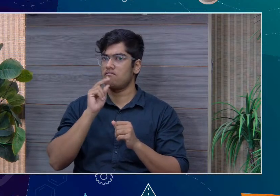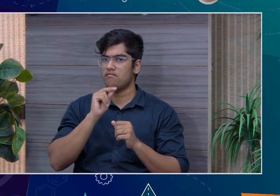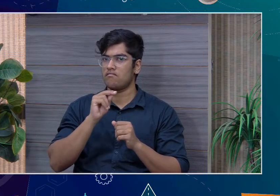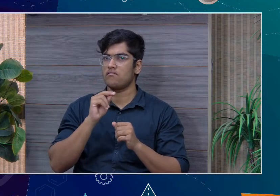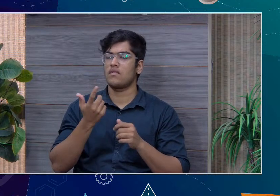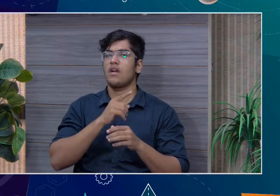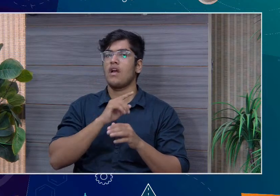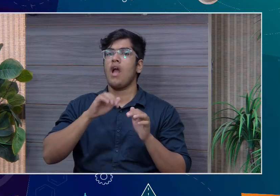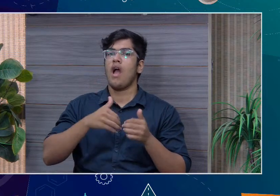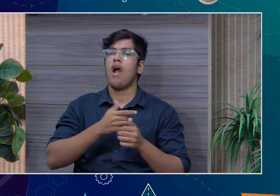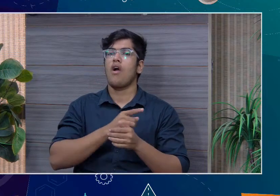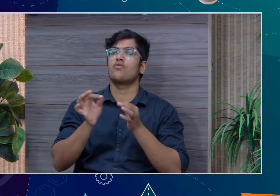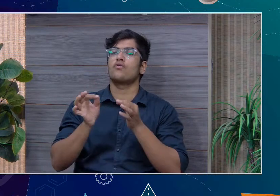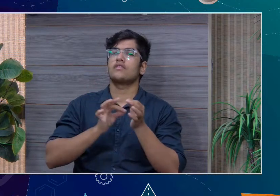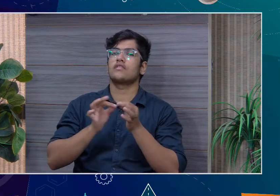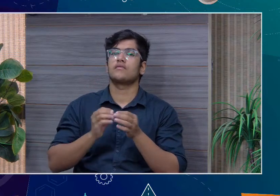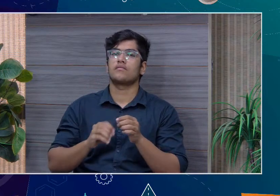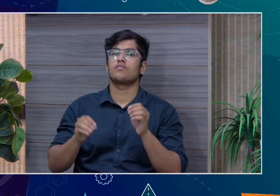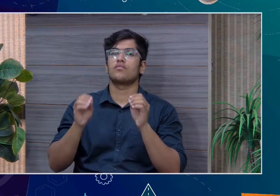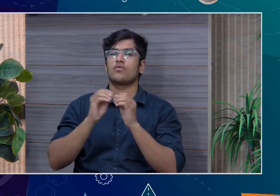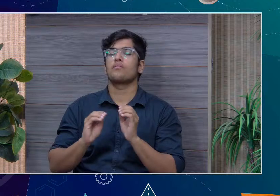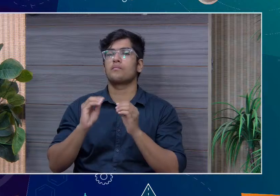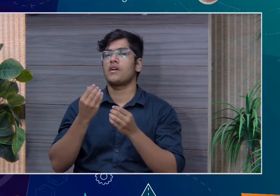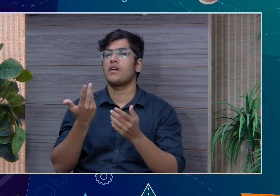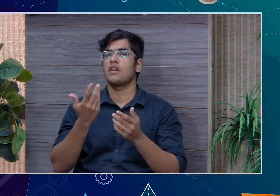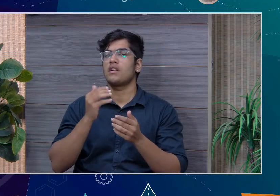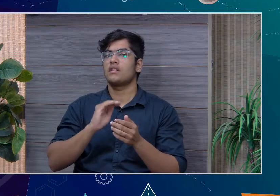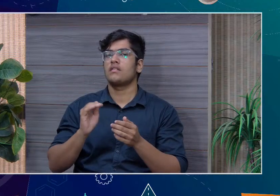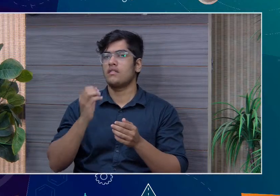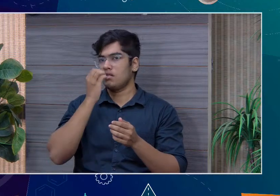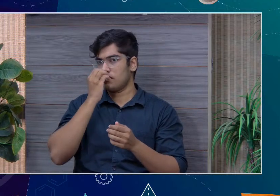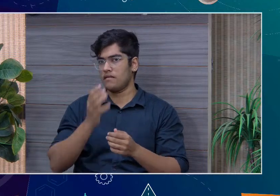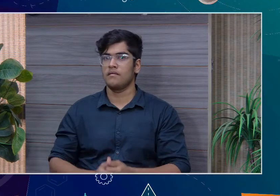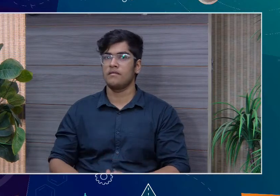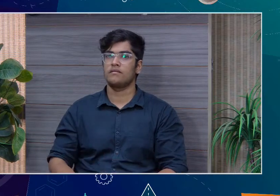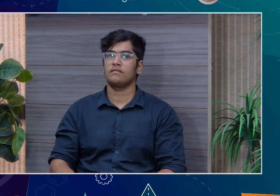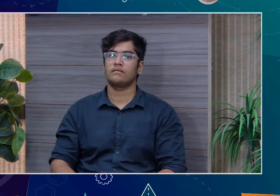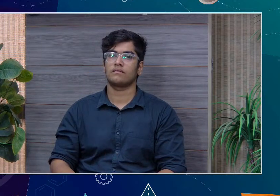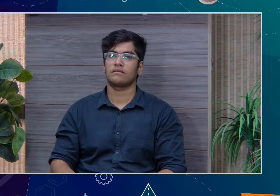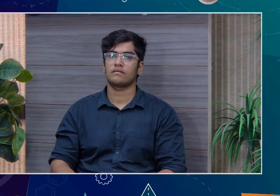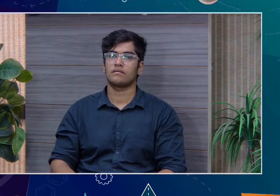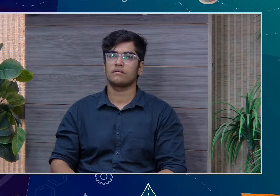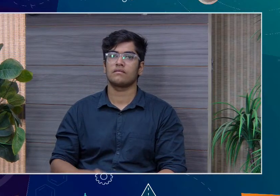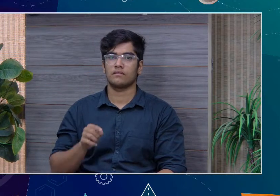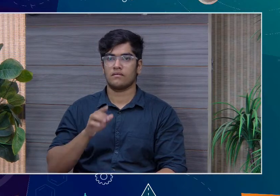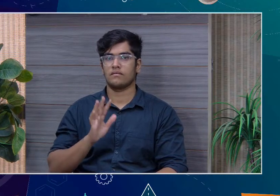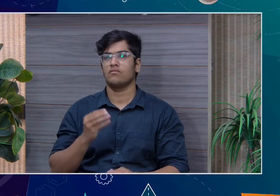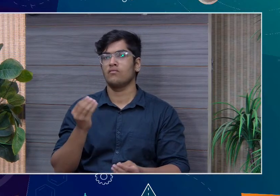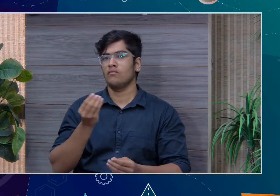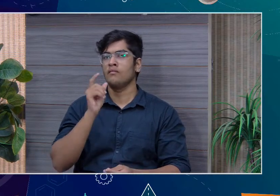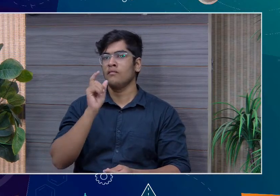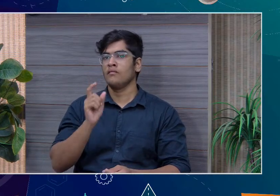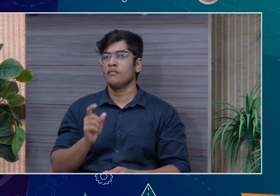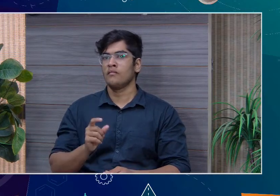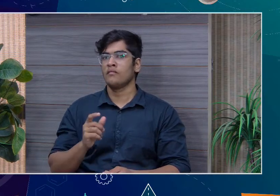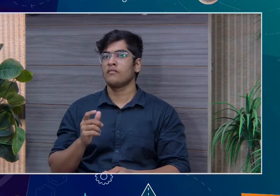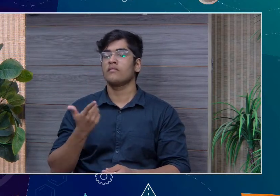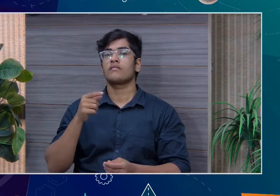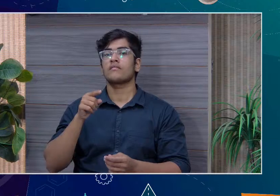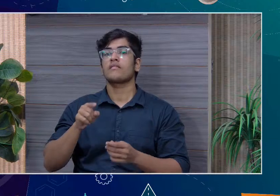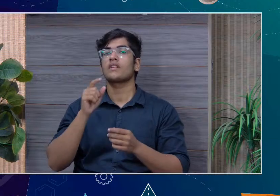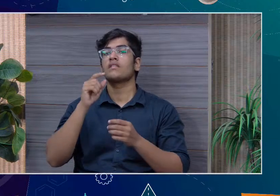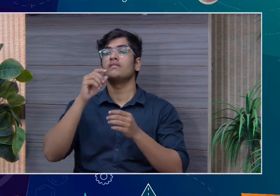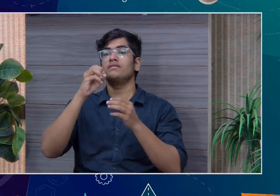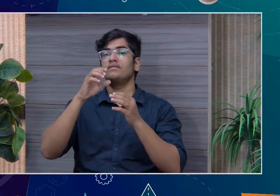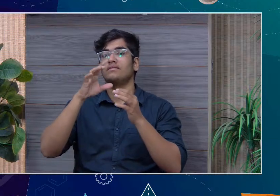would you make them easy for the children? Yes, ma'am. See, there are certain words which are actually, this chapter is a translation from a